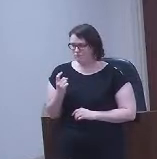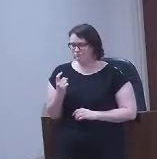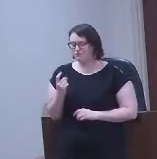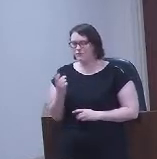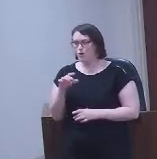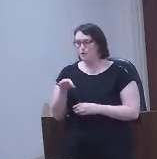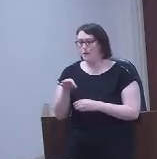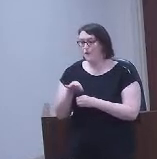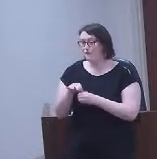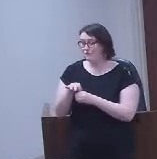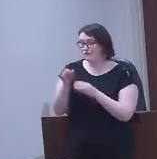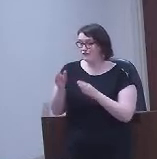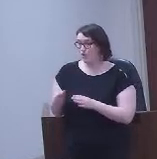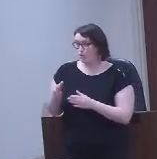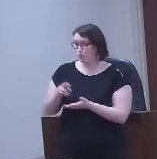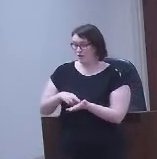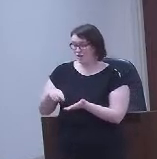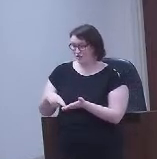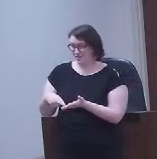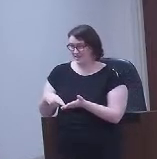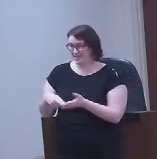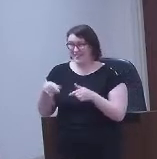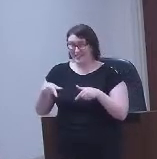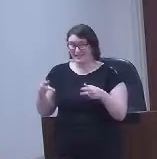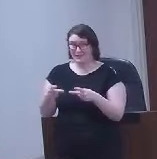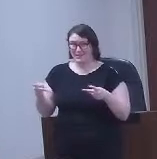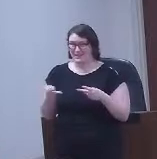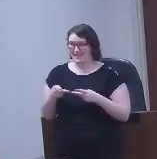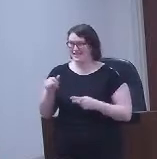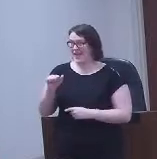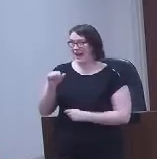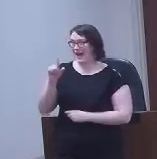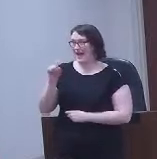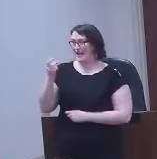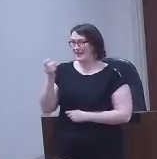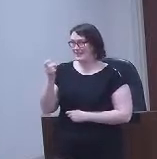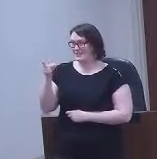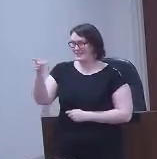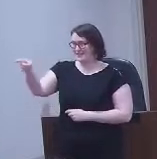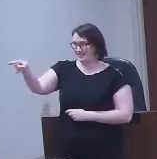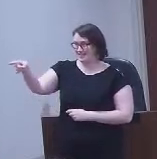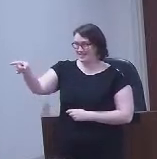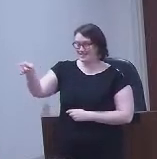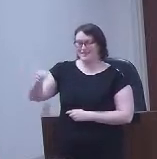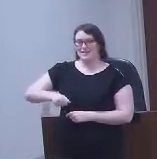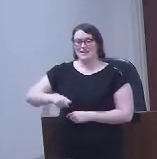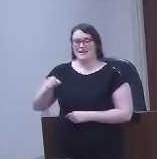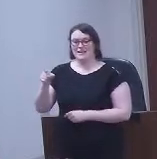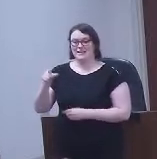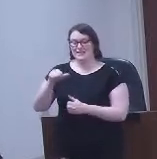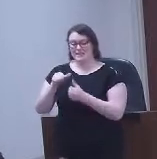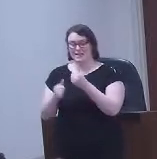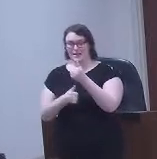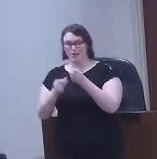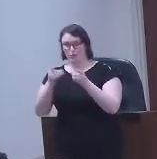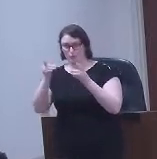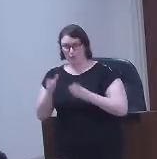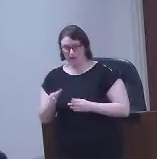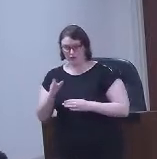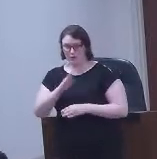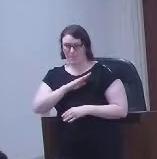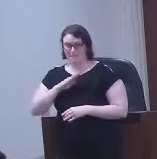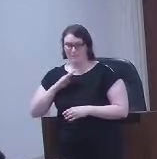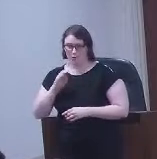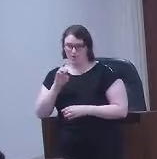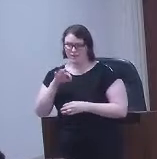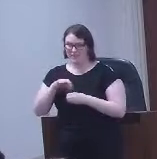voter registration. This is the place. Alex, who's here, who is the Deputy Director of the Board of Elections. So if you